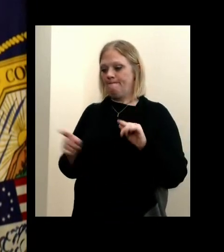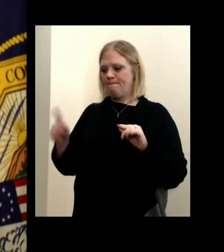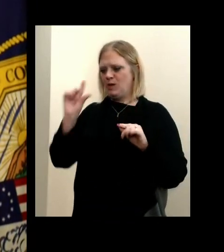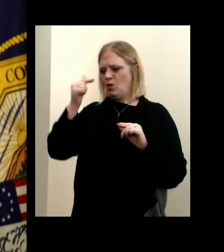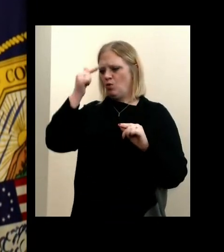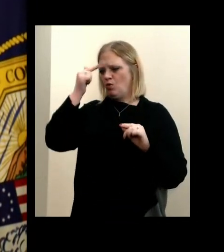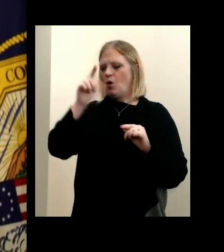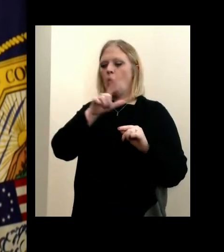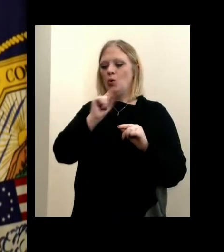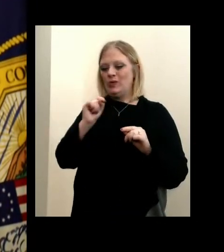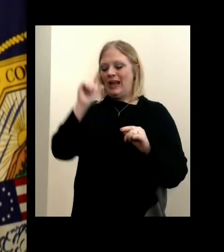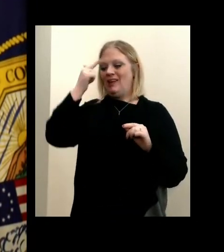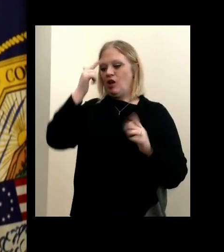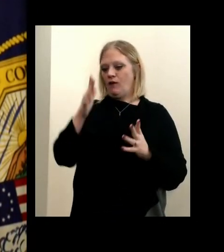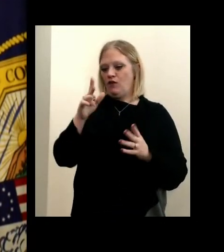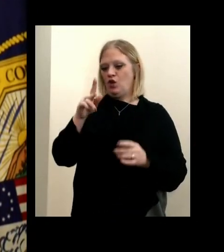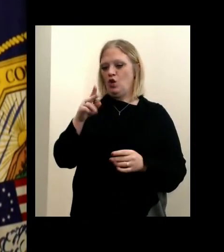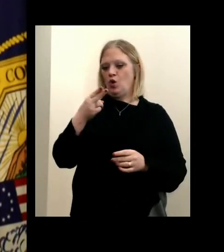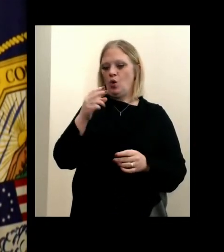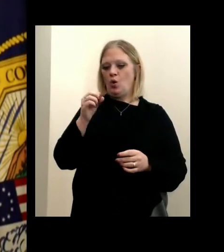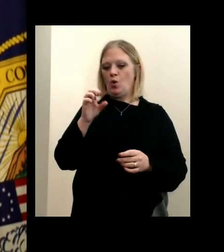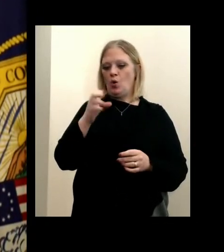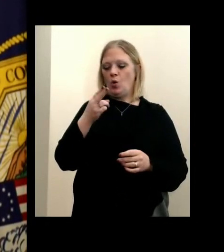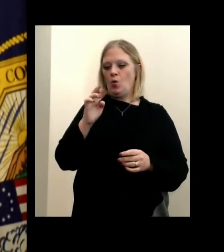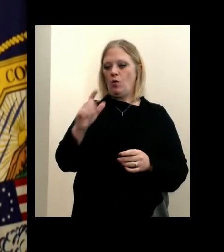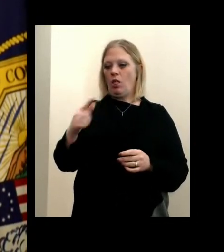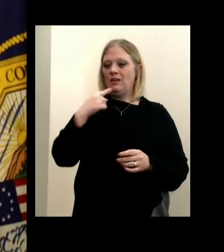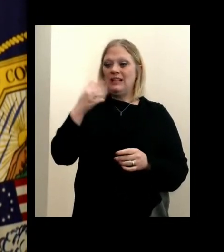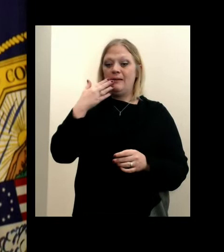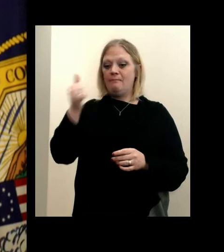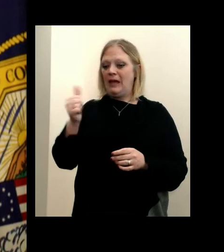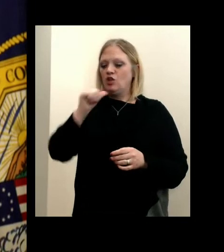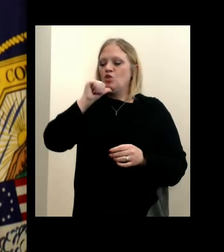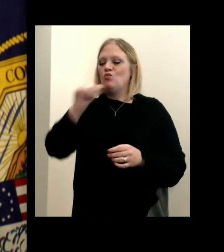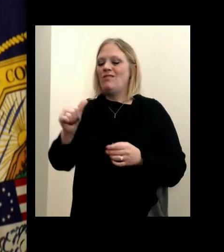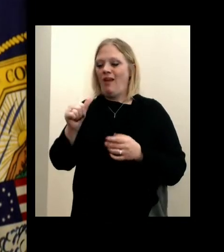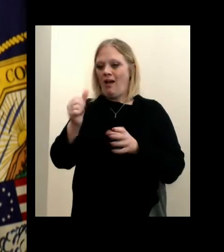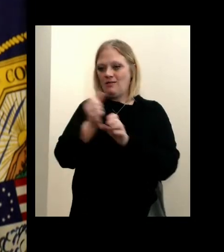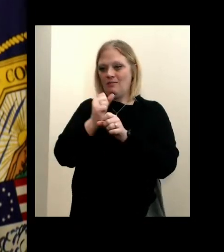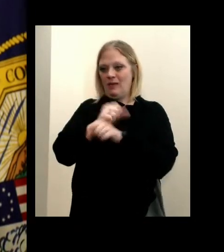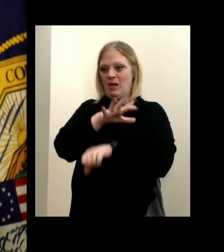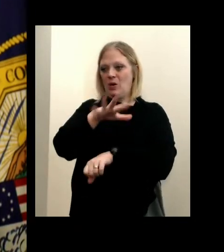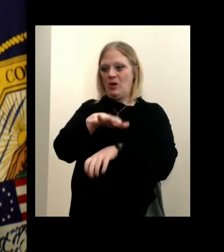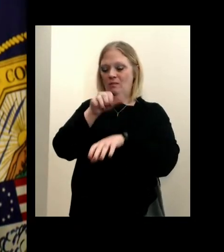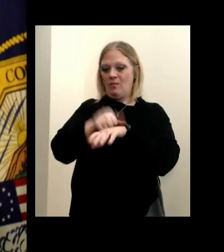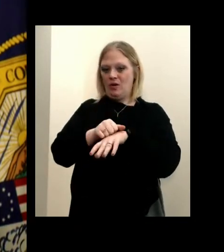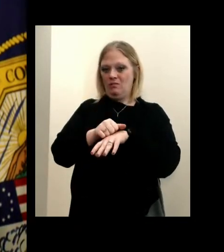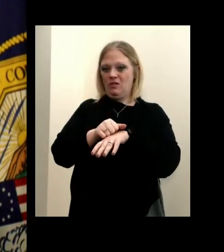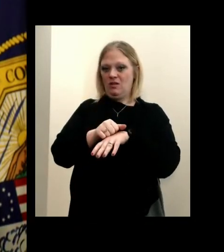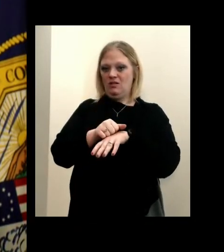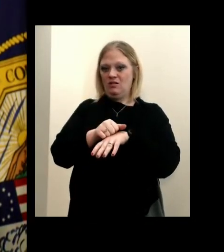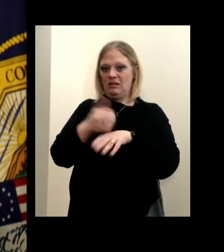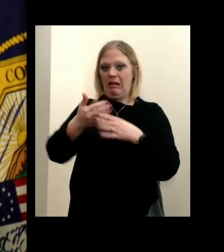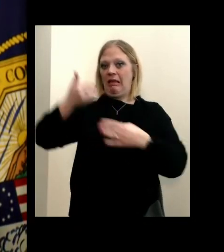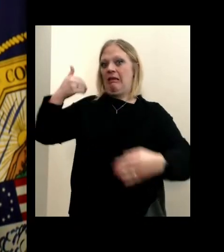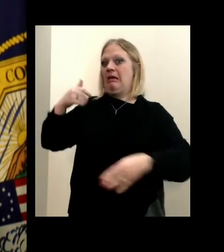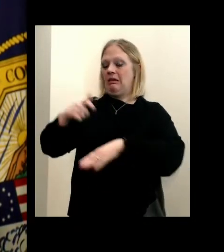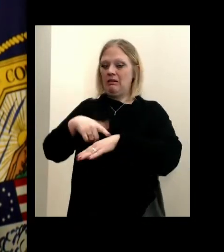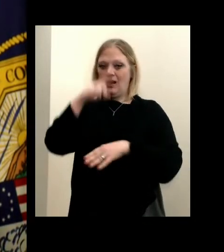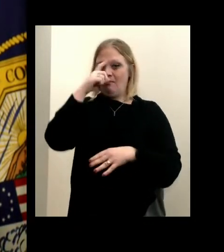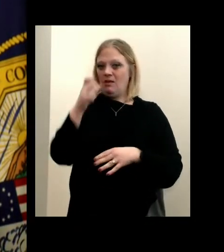Hochul said that it's probably better to not be scheduling out appointments far in advance because of uncertain